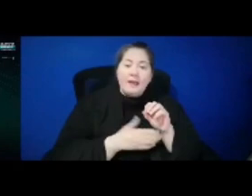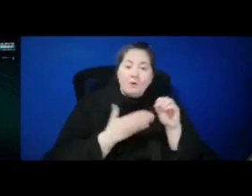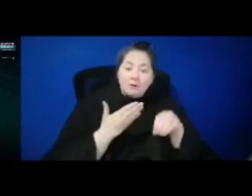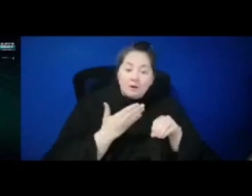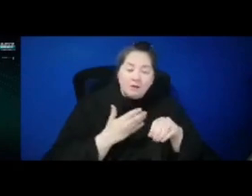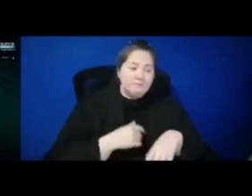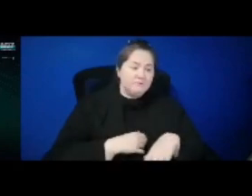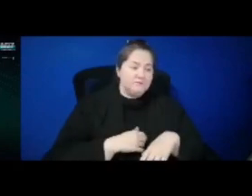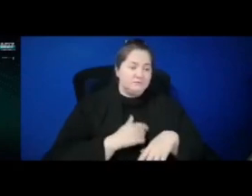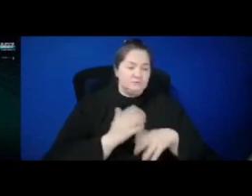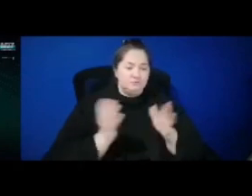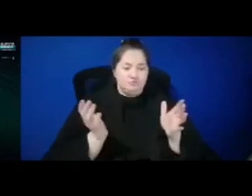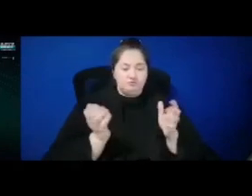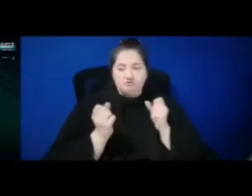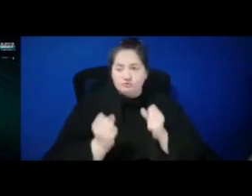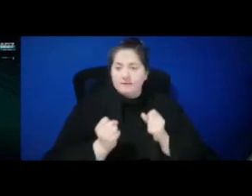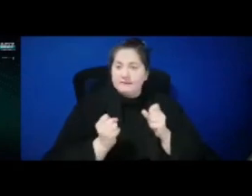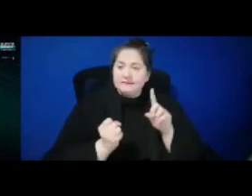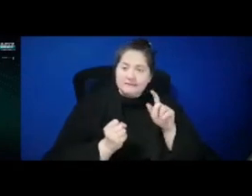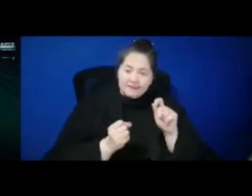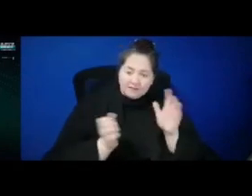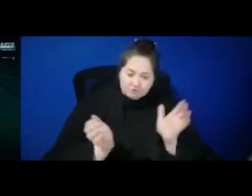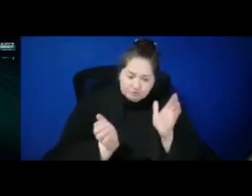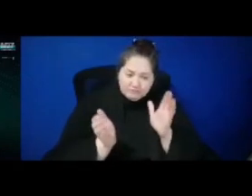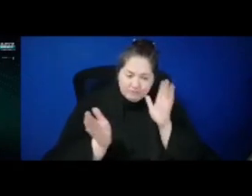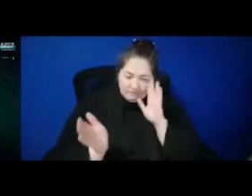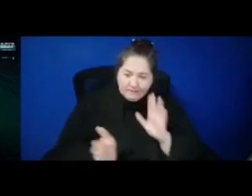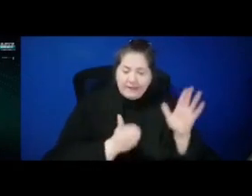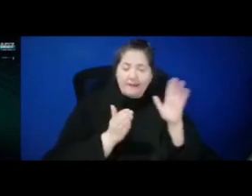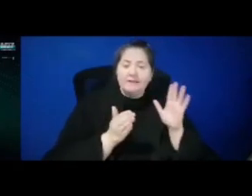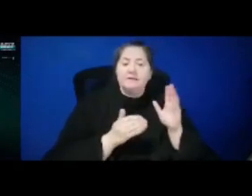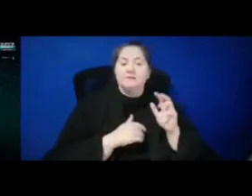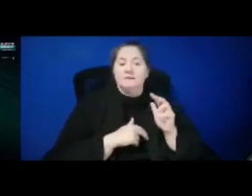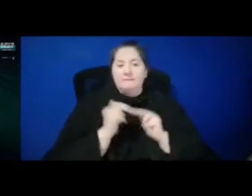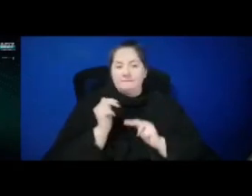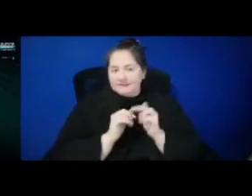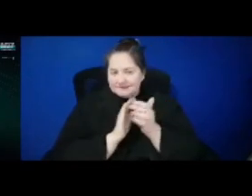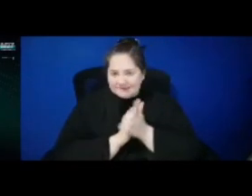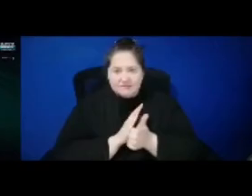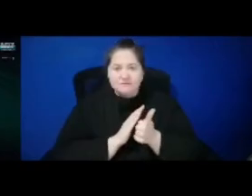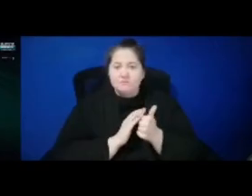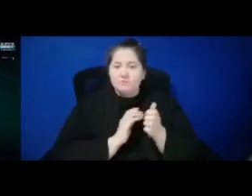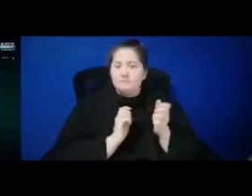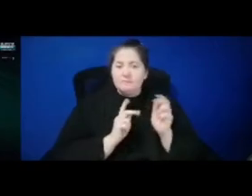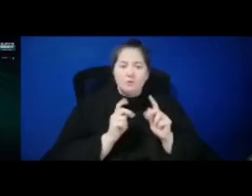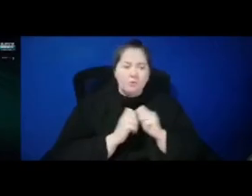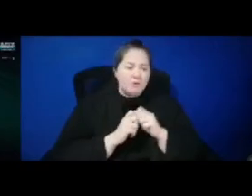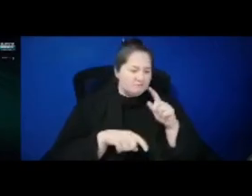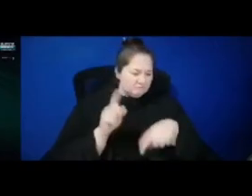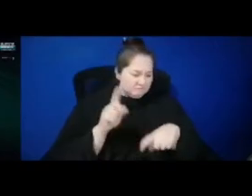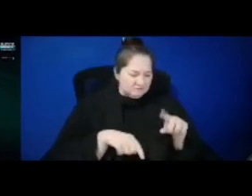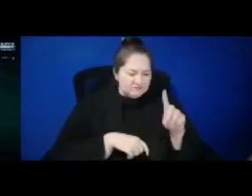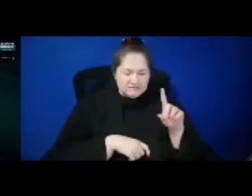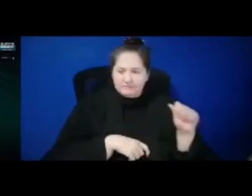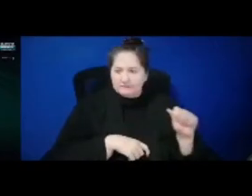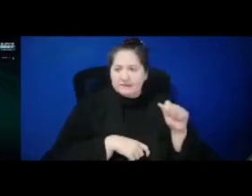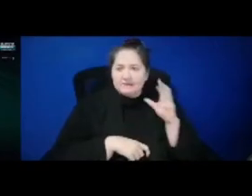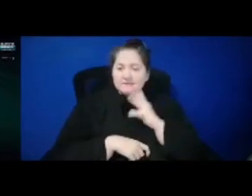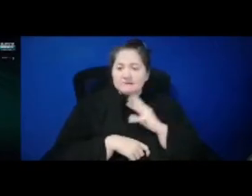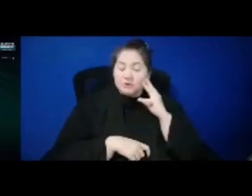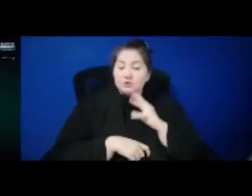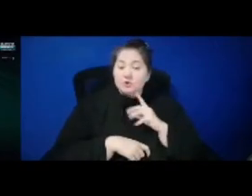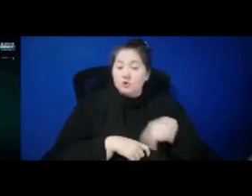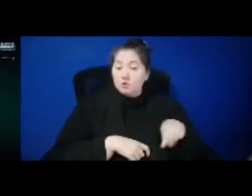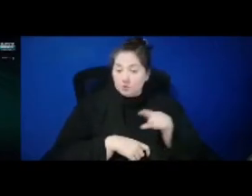strengthen data-driven planning, build skills needed to support individuals with a wide range of disability experiences. So if